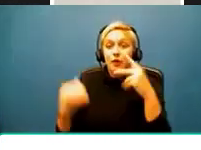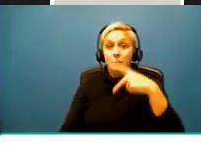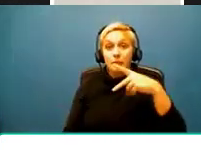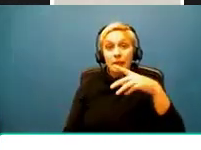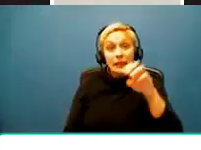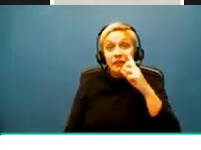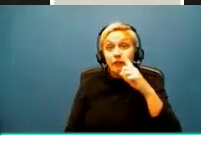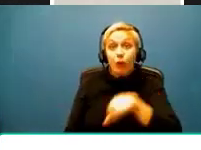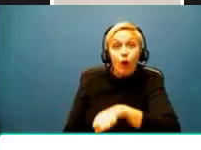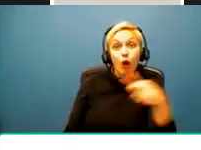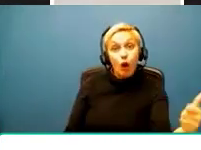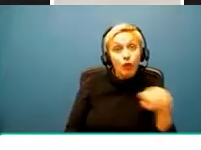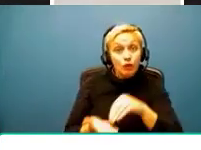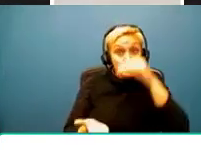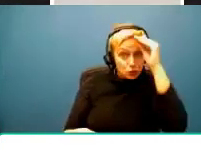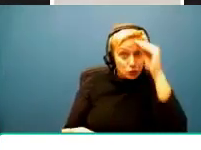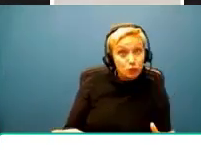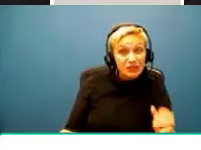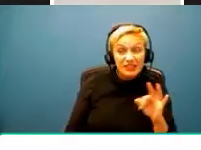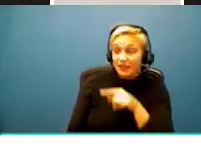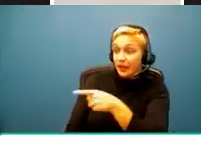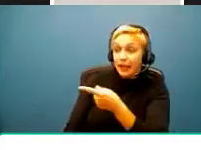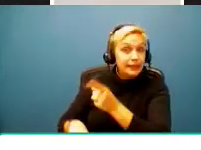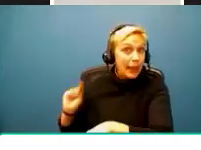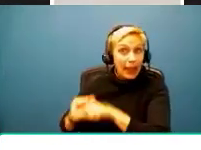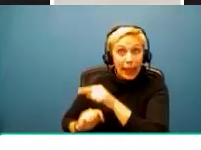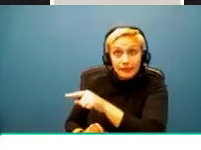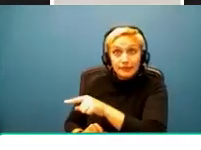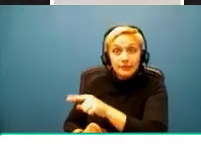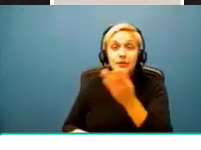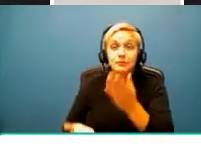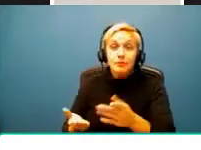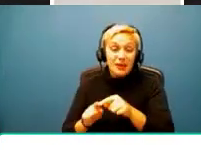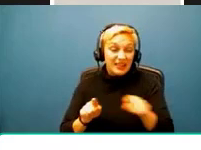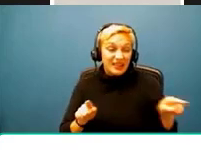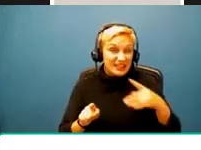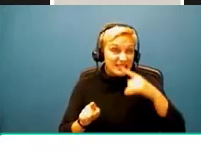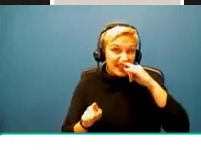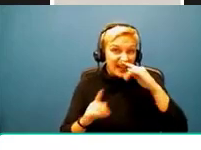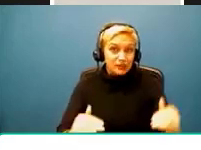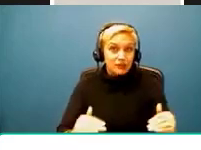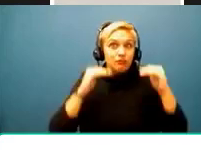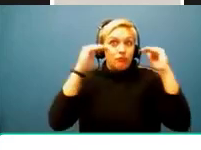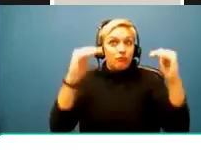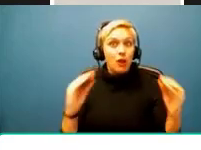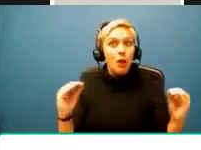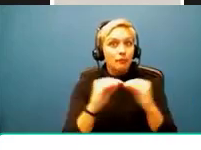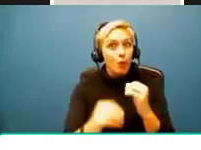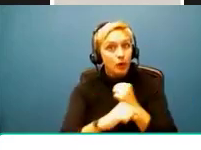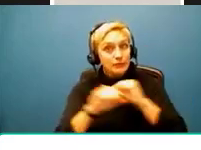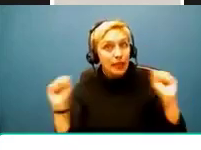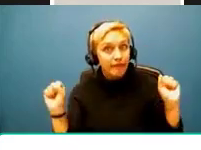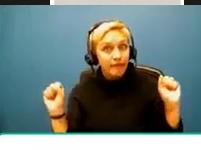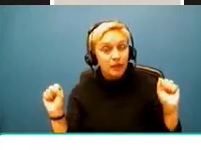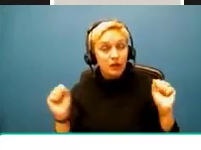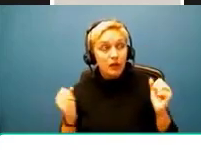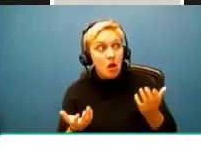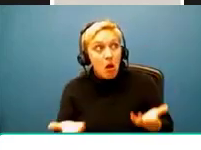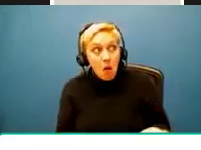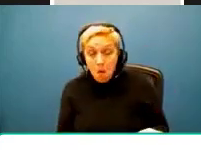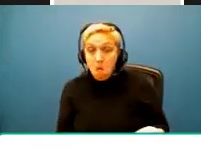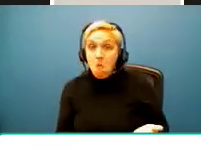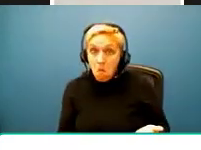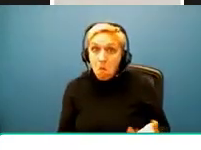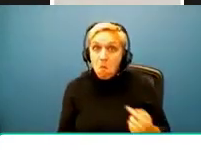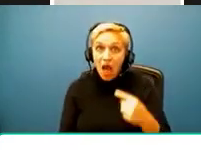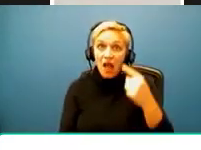in the classroom? I guess that is a decision that you could be made. It's not something that is normally done, but you could provide